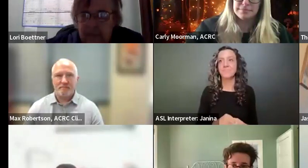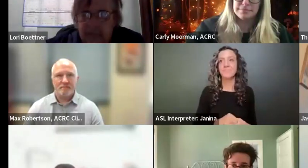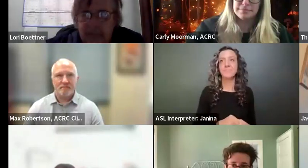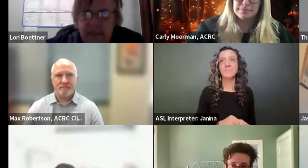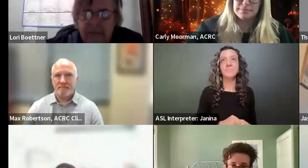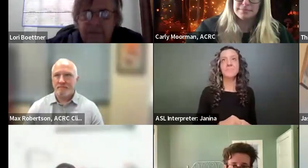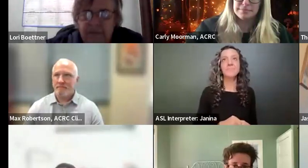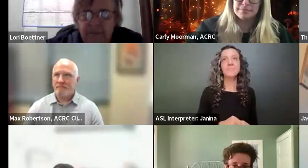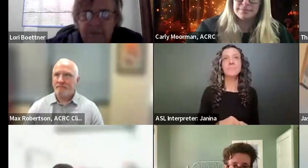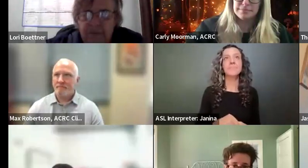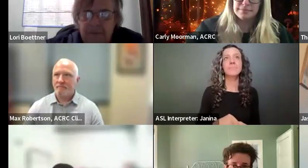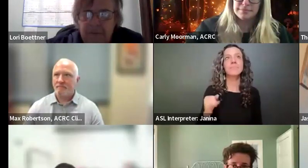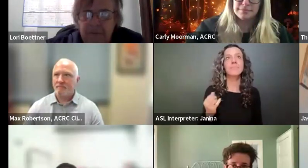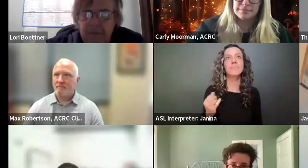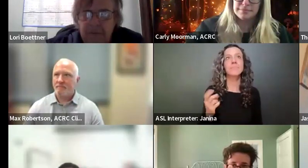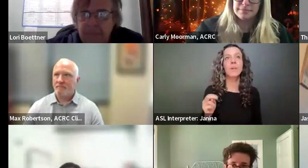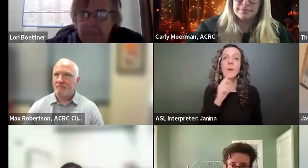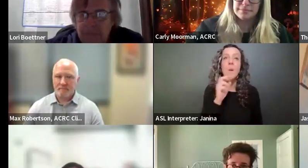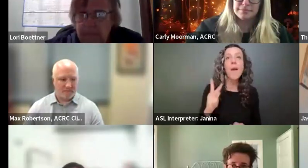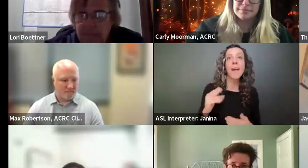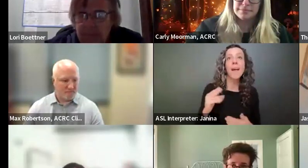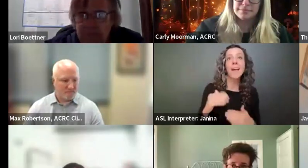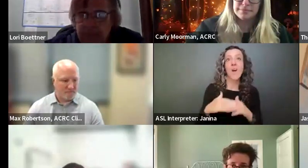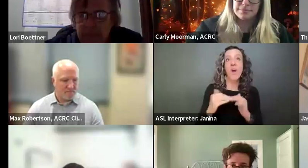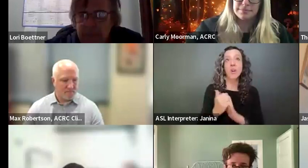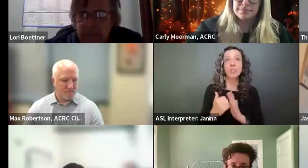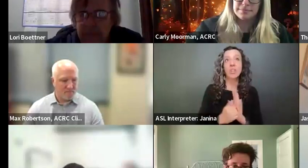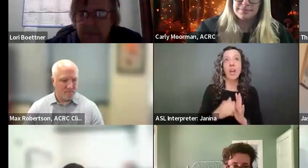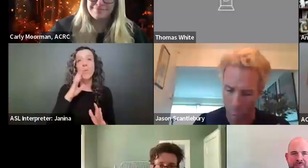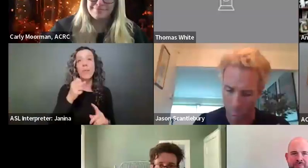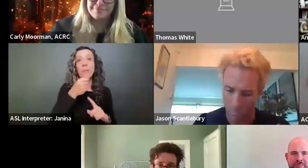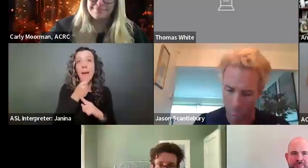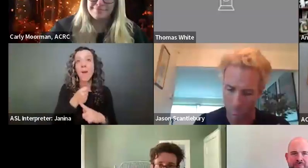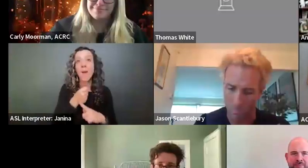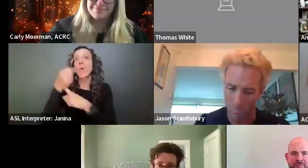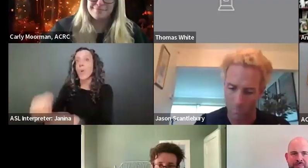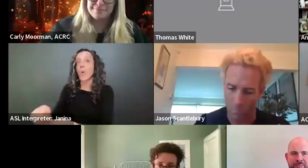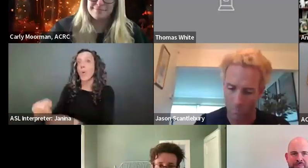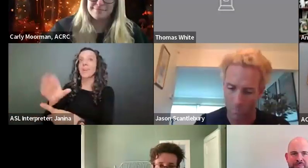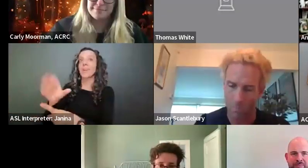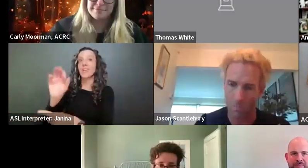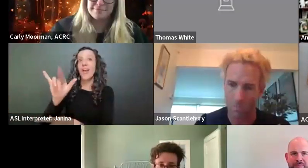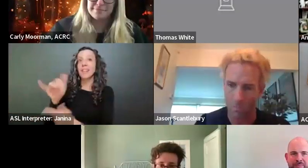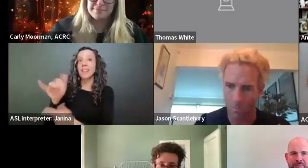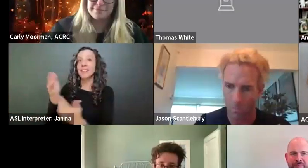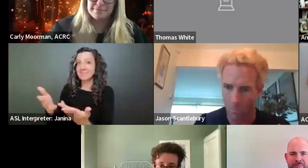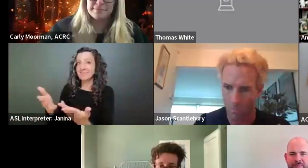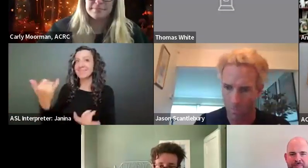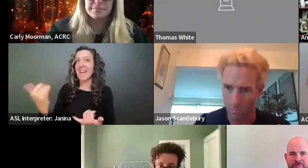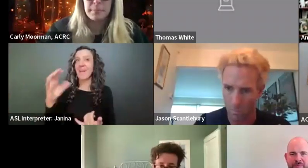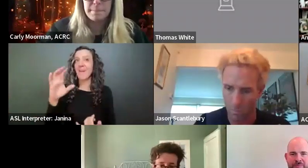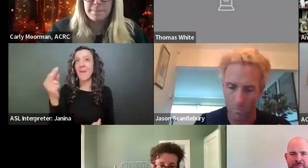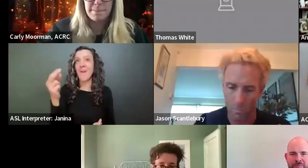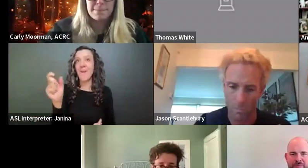All right, and next on our agenda, we actually will be passing the mic to Miss Carly. I've made you a co-host so that you